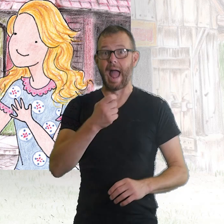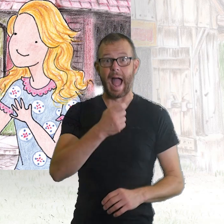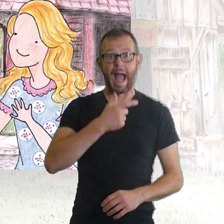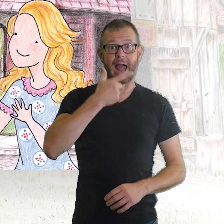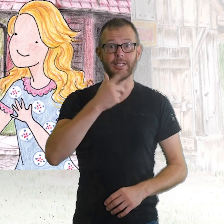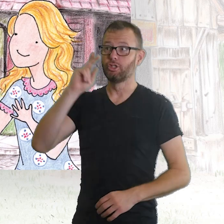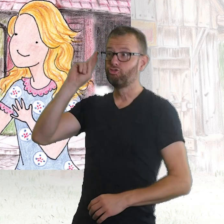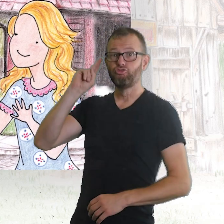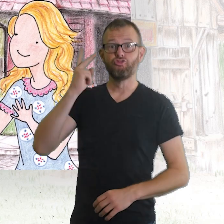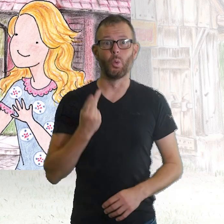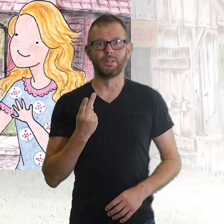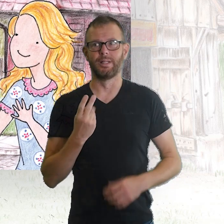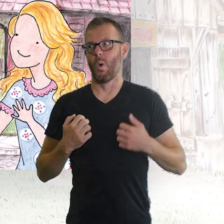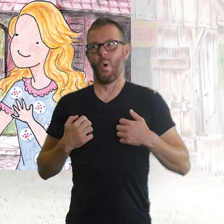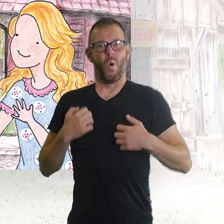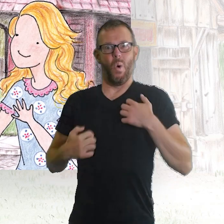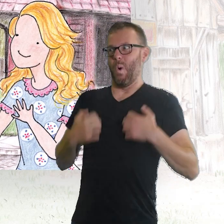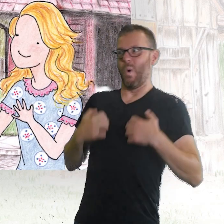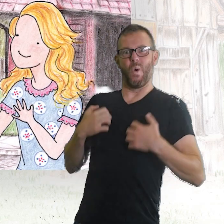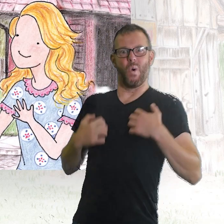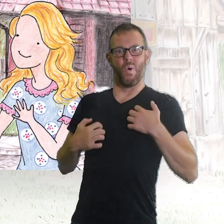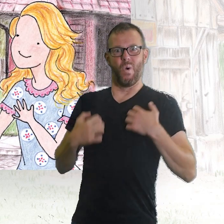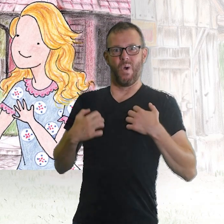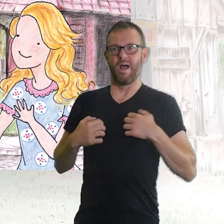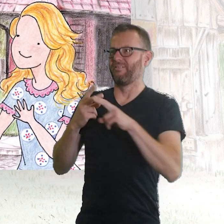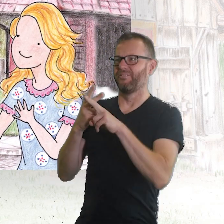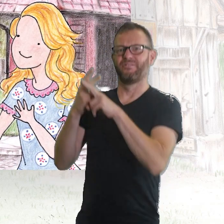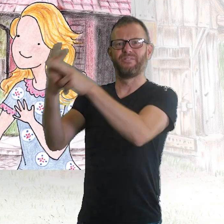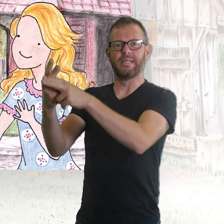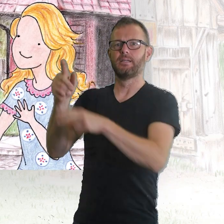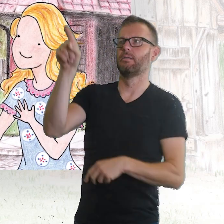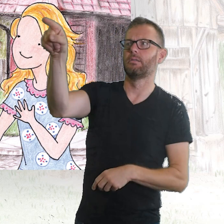Alex and Rosie were excited to visit the museum.